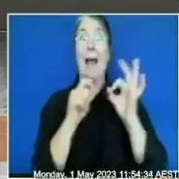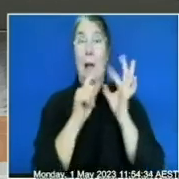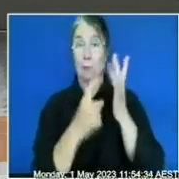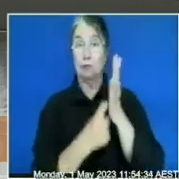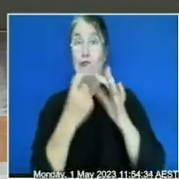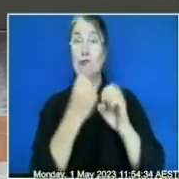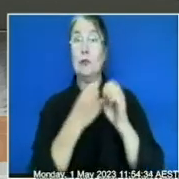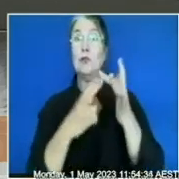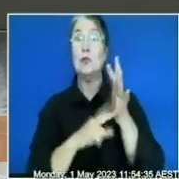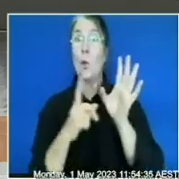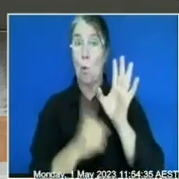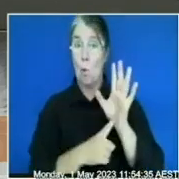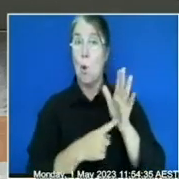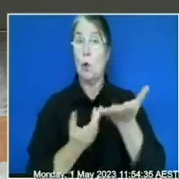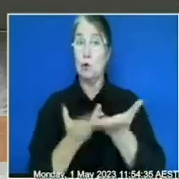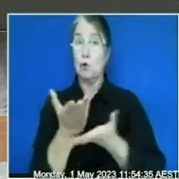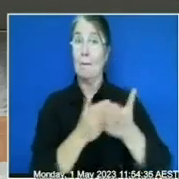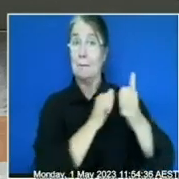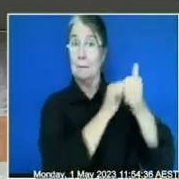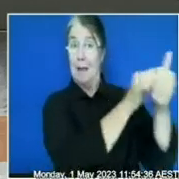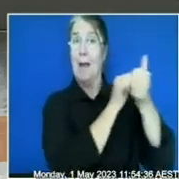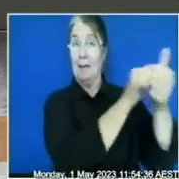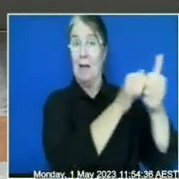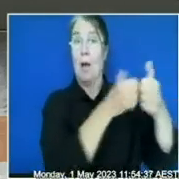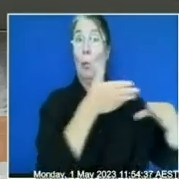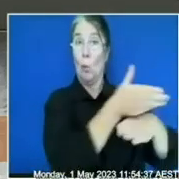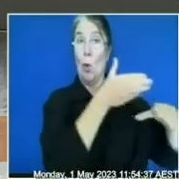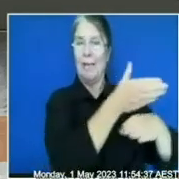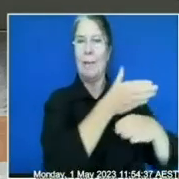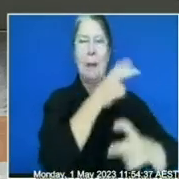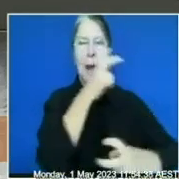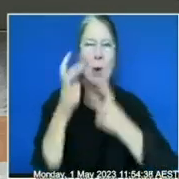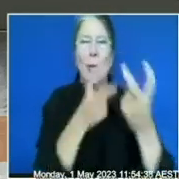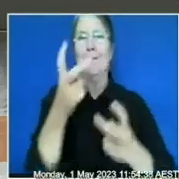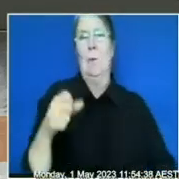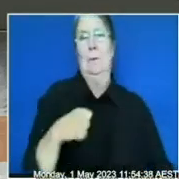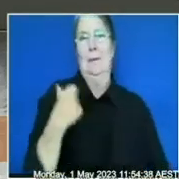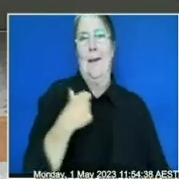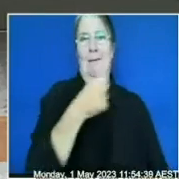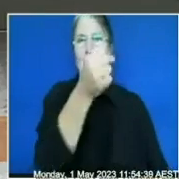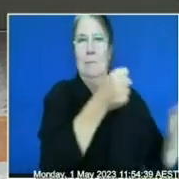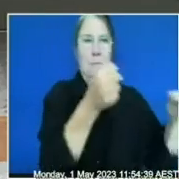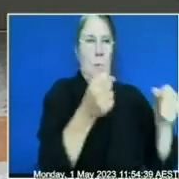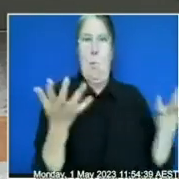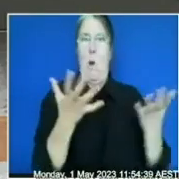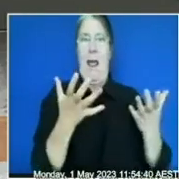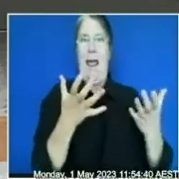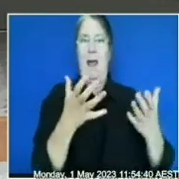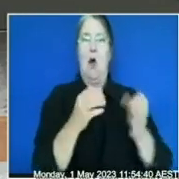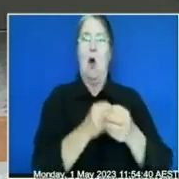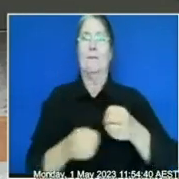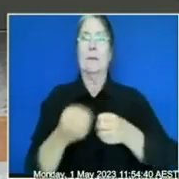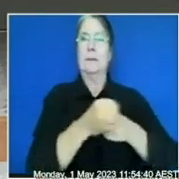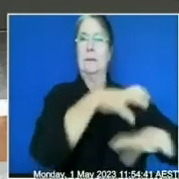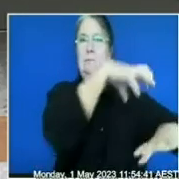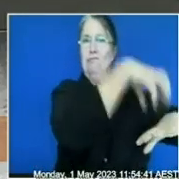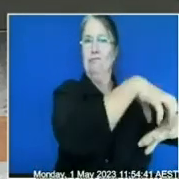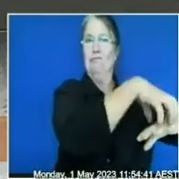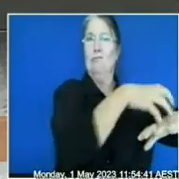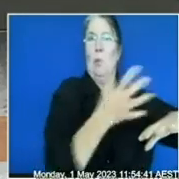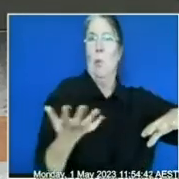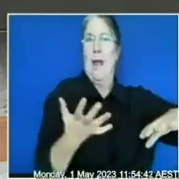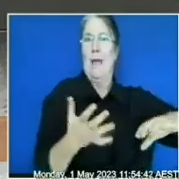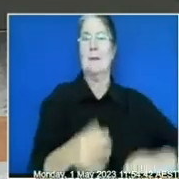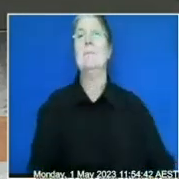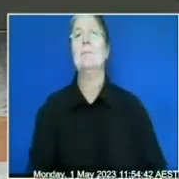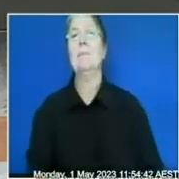And Castlemaine's Aboriginal-led response at that time was not fully commenced, but it had commenced on a modified interim